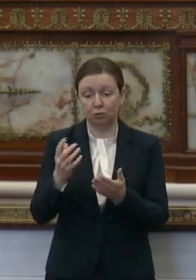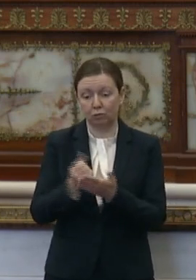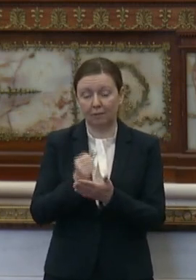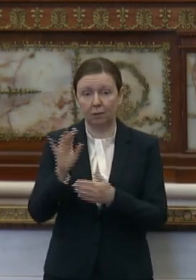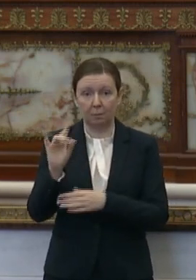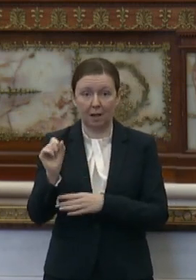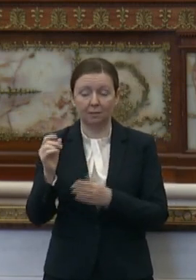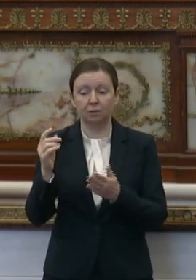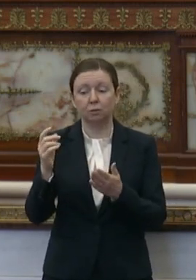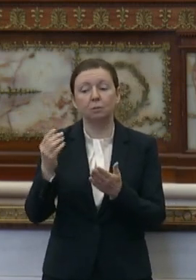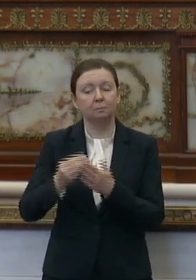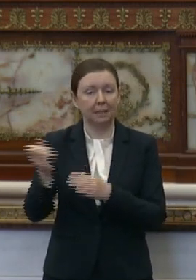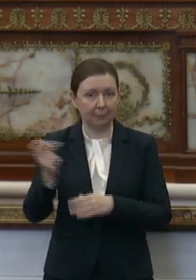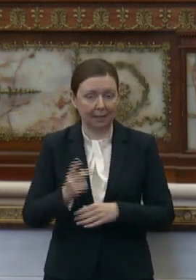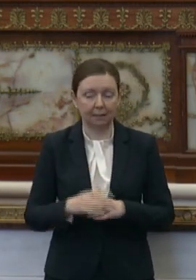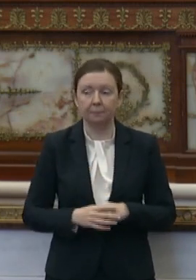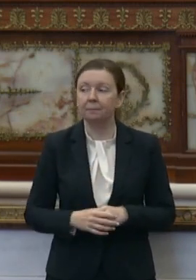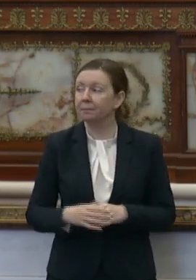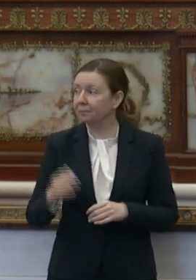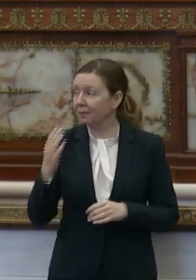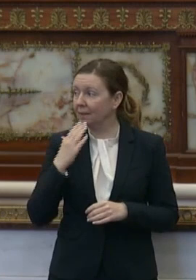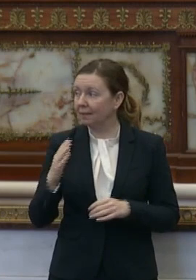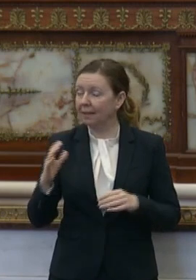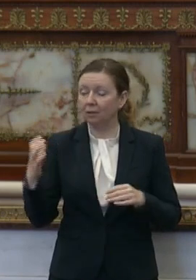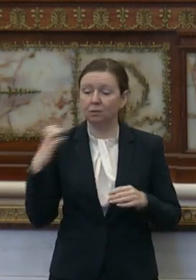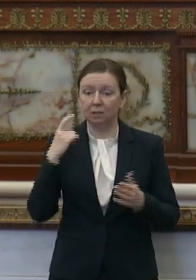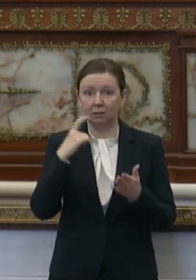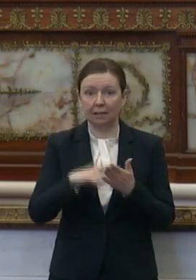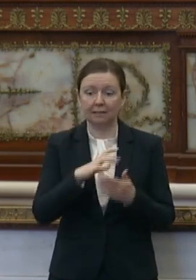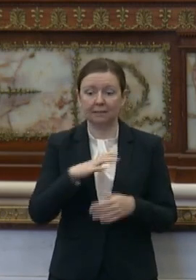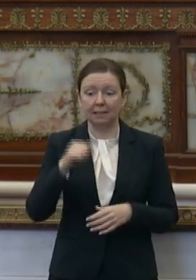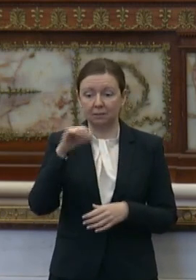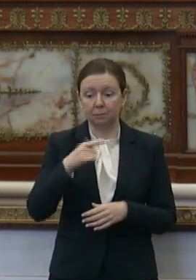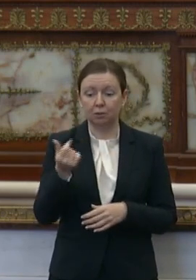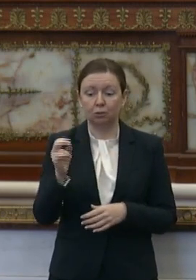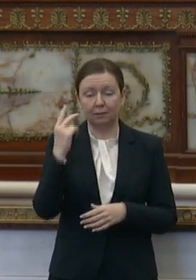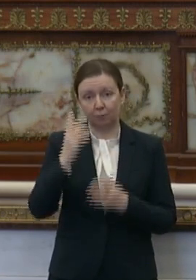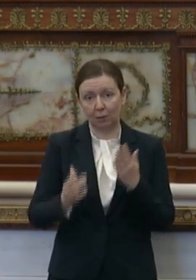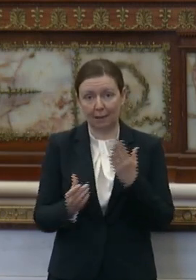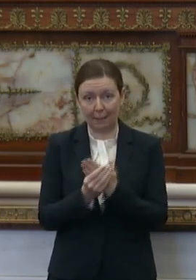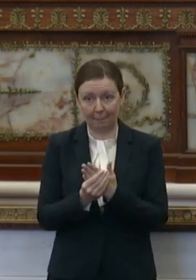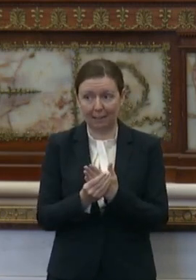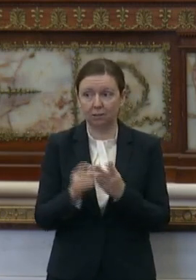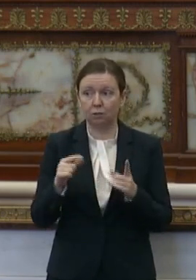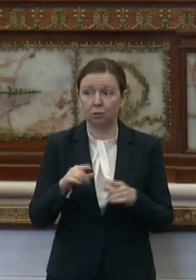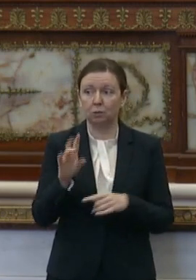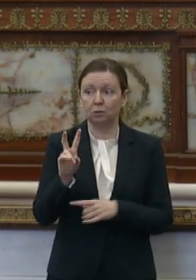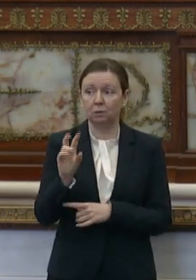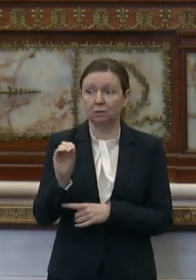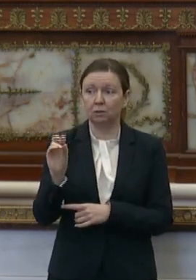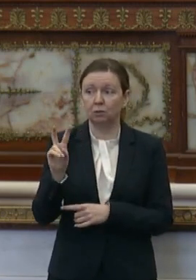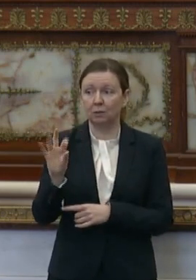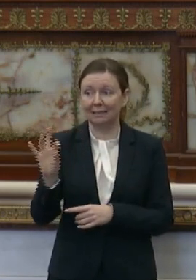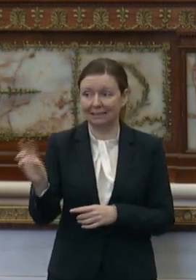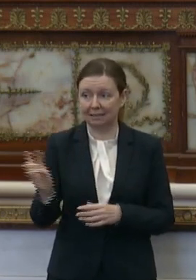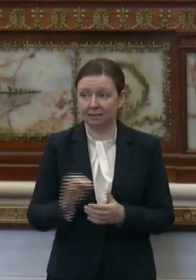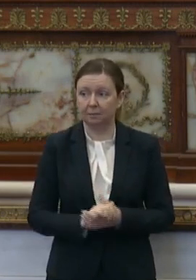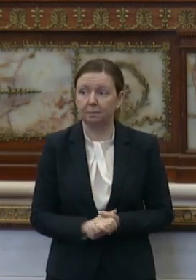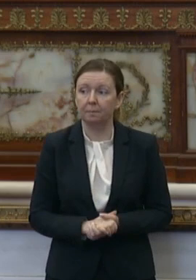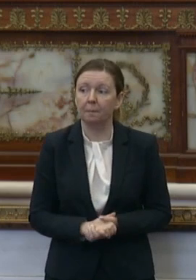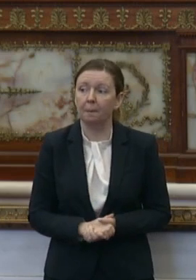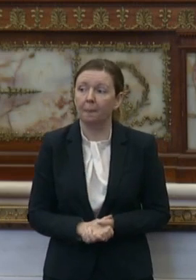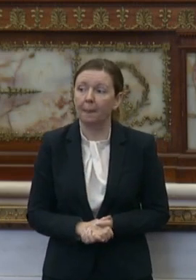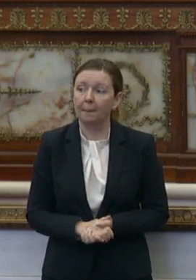such bonds. Thank you. The chair recognizes Councilman Green for an amendment to bill number 200296.